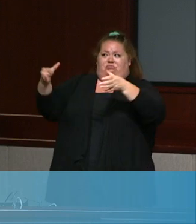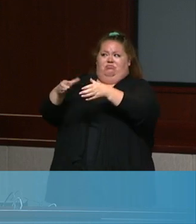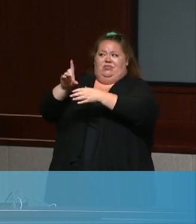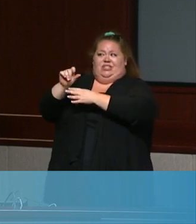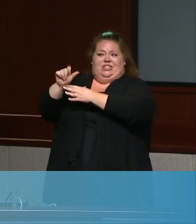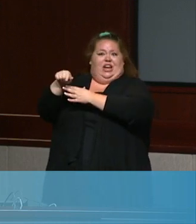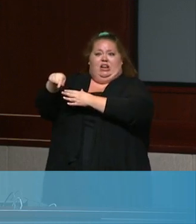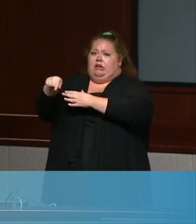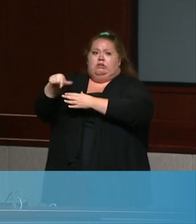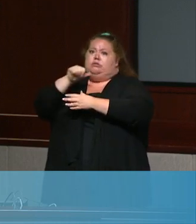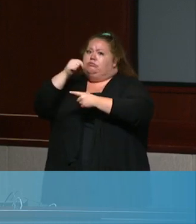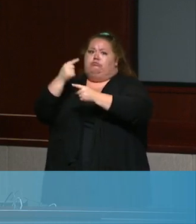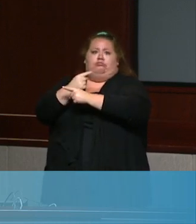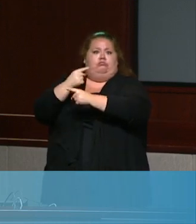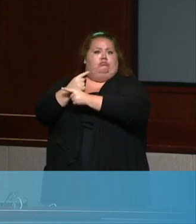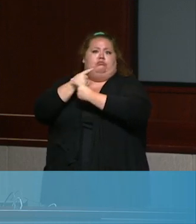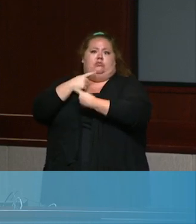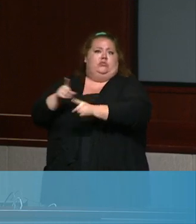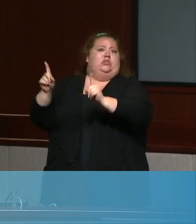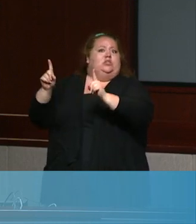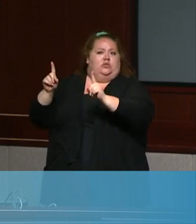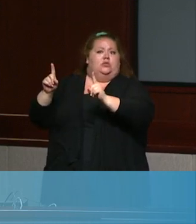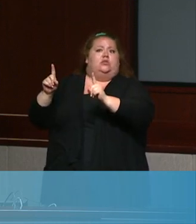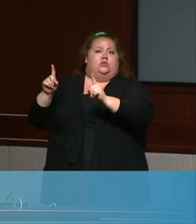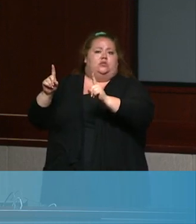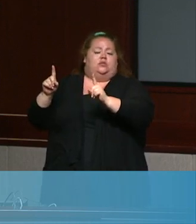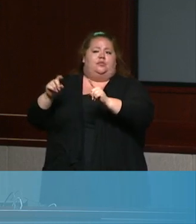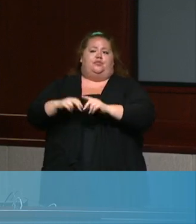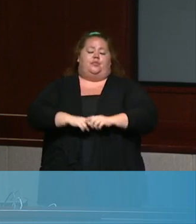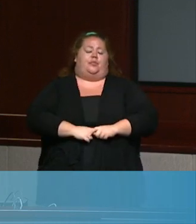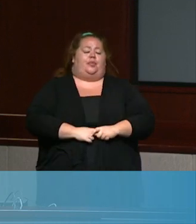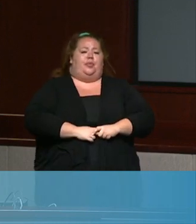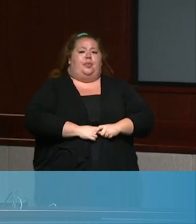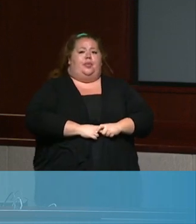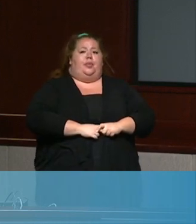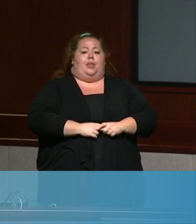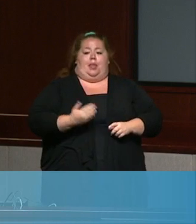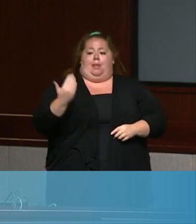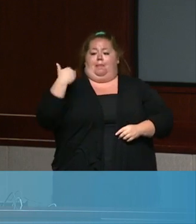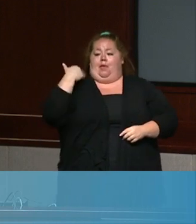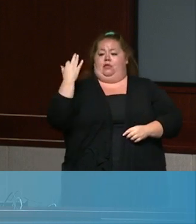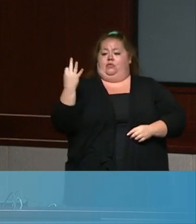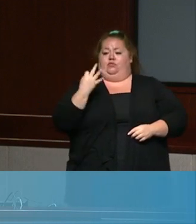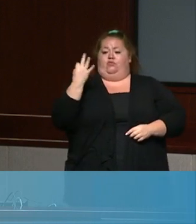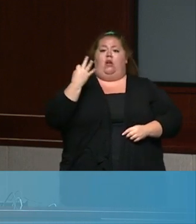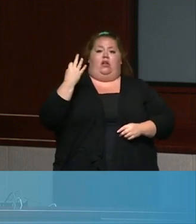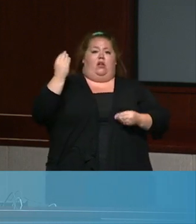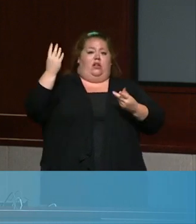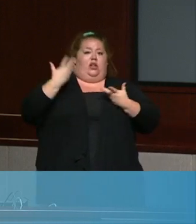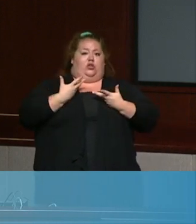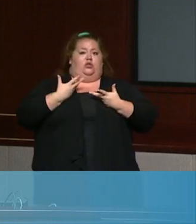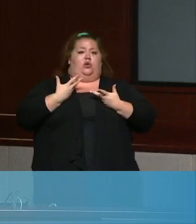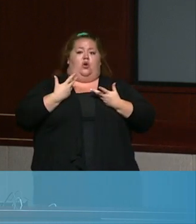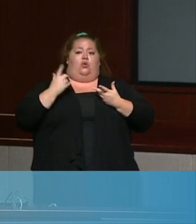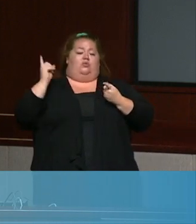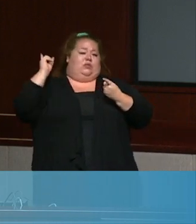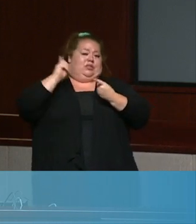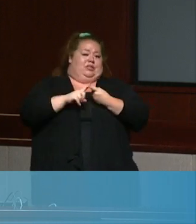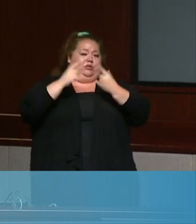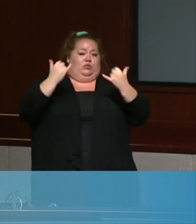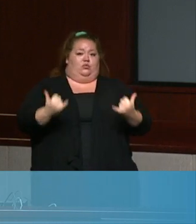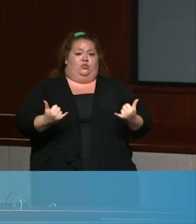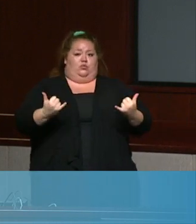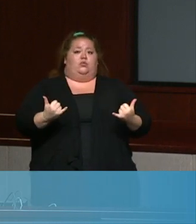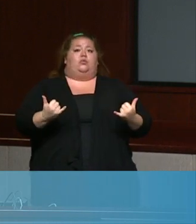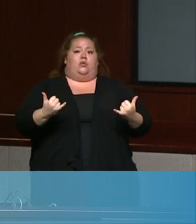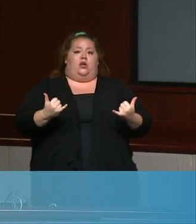not properly working. They've indicated to us that as of last Friday and going forward even as of today,